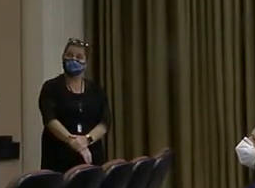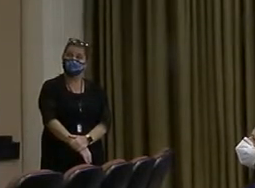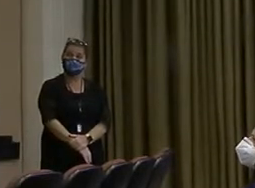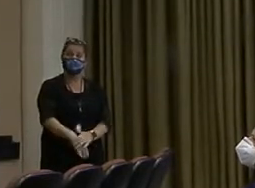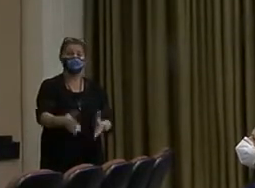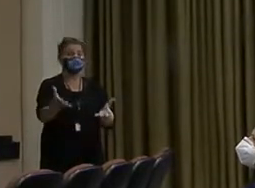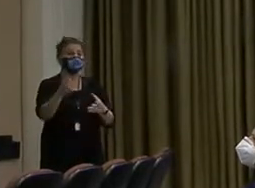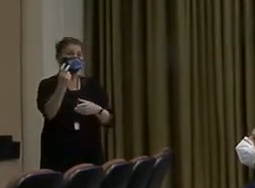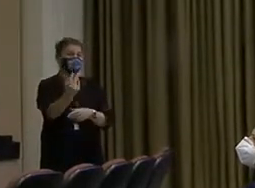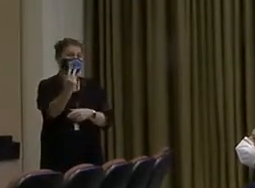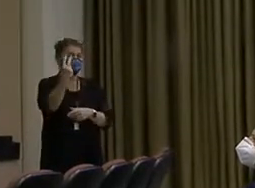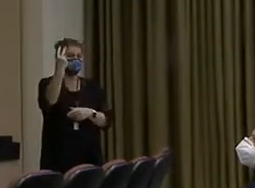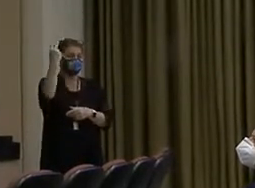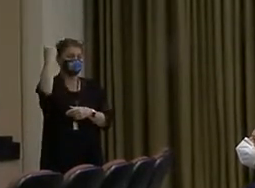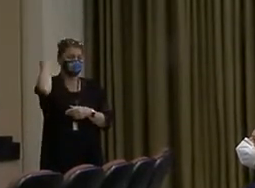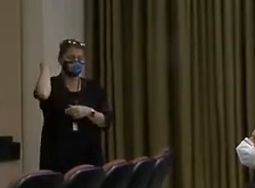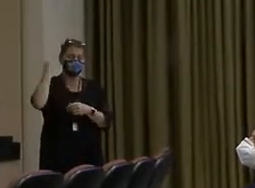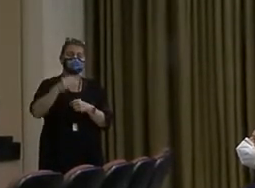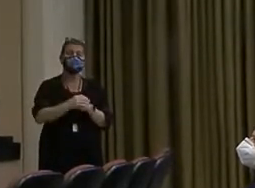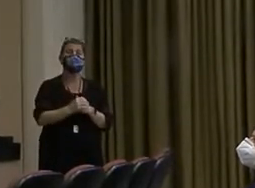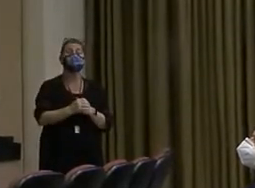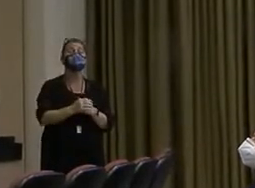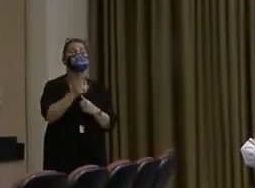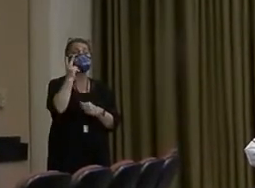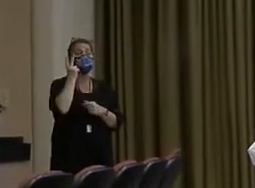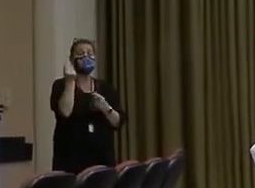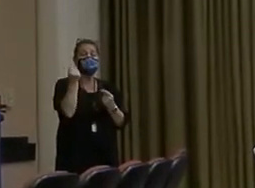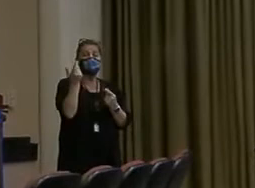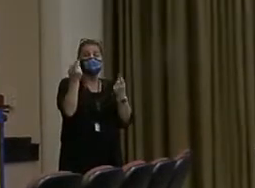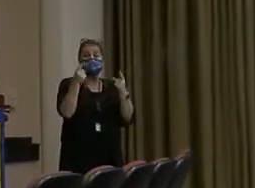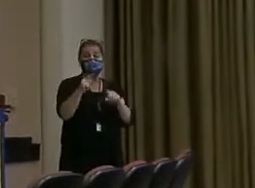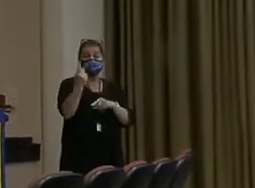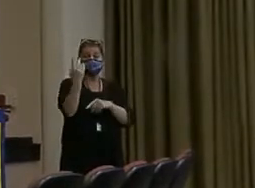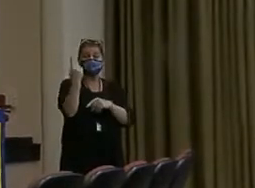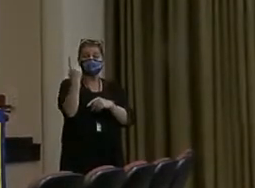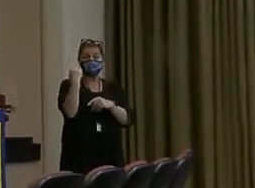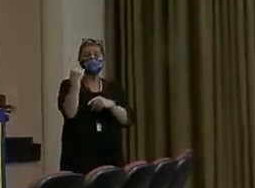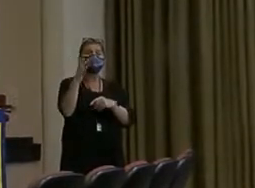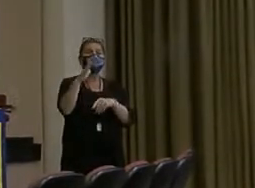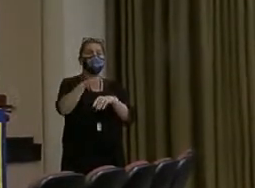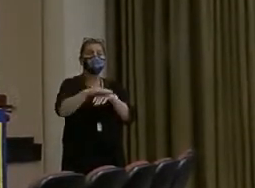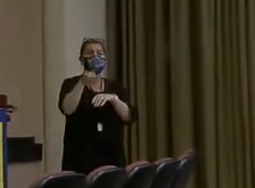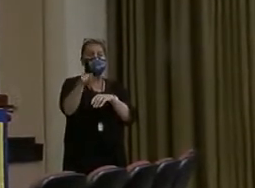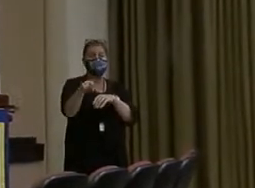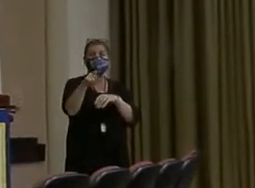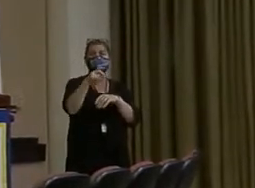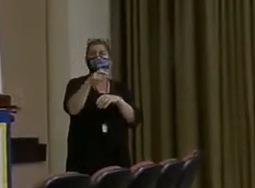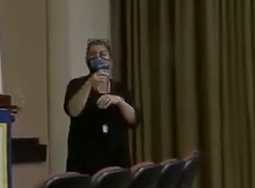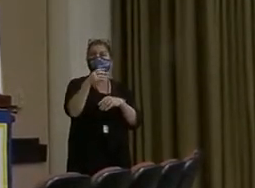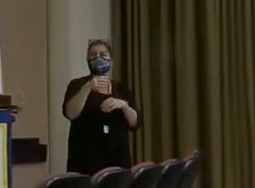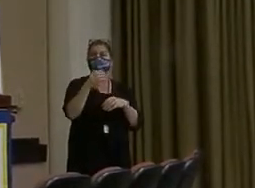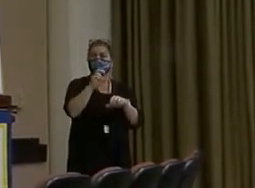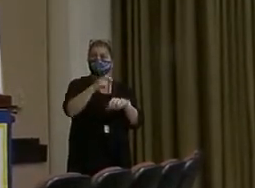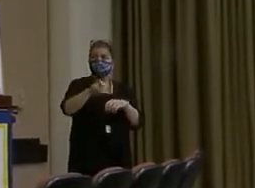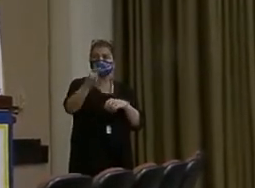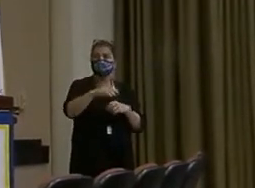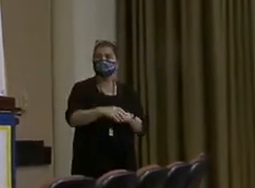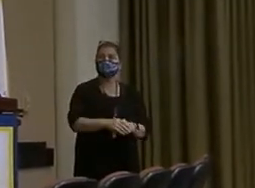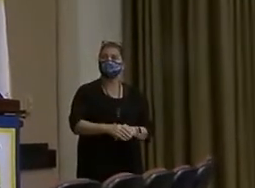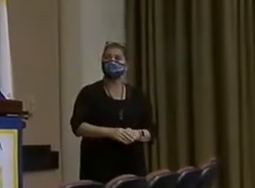We want to take you back and see what it was like to be on this journey.